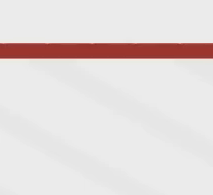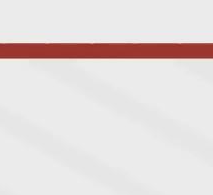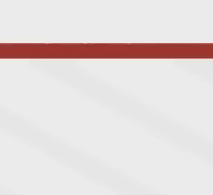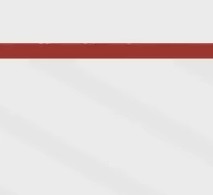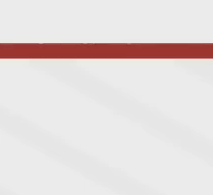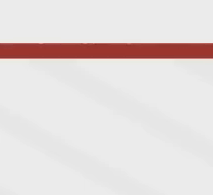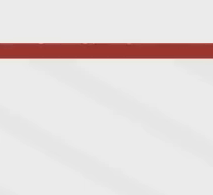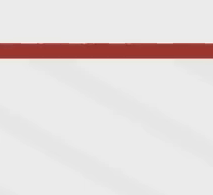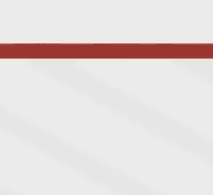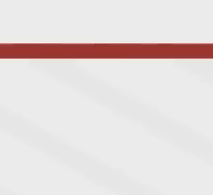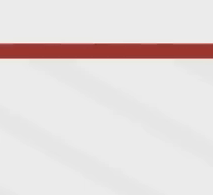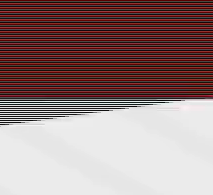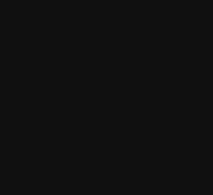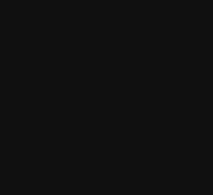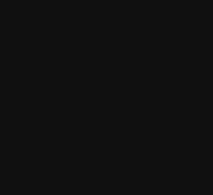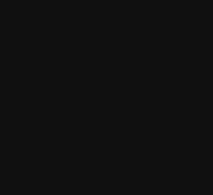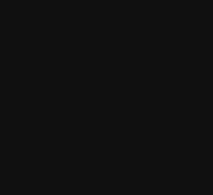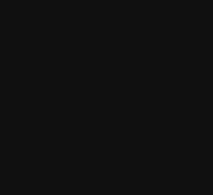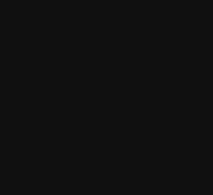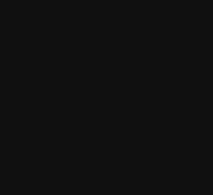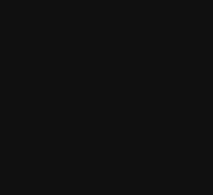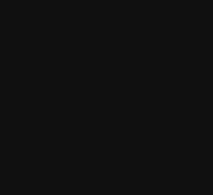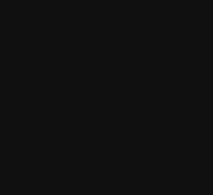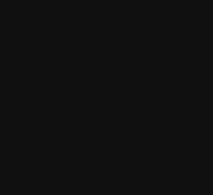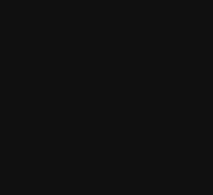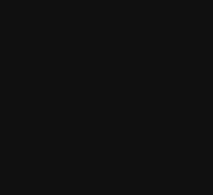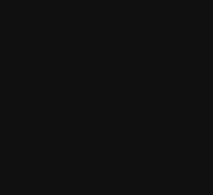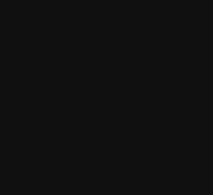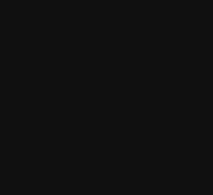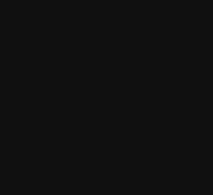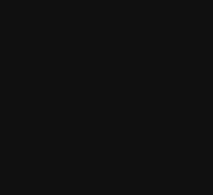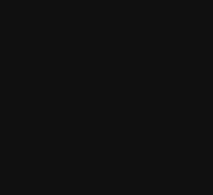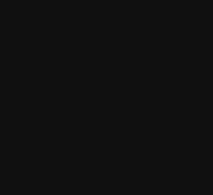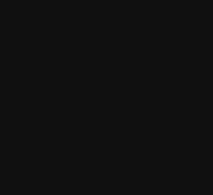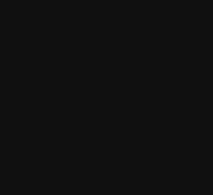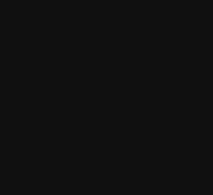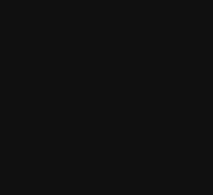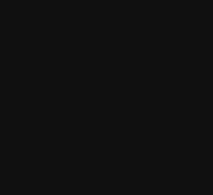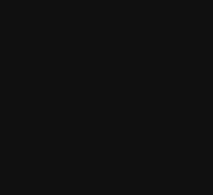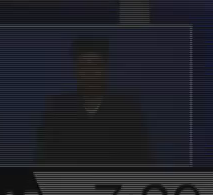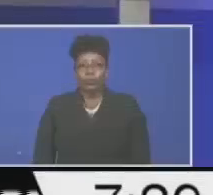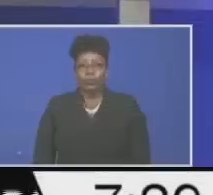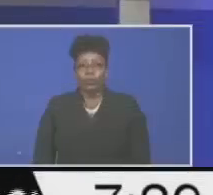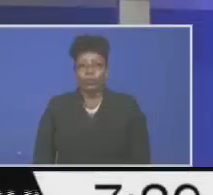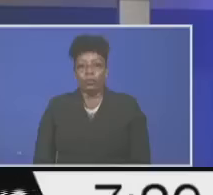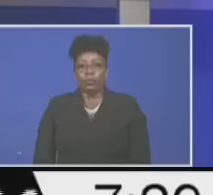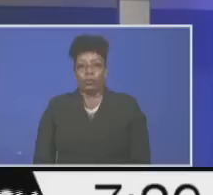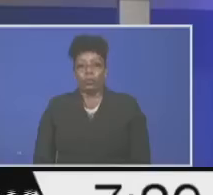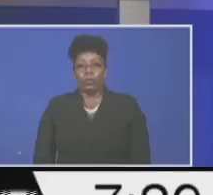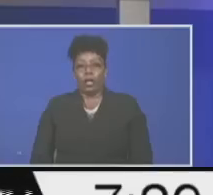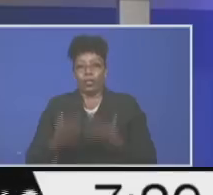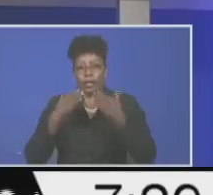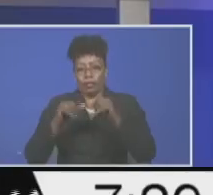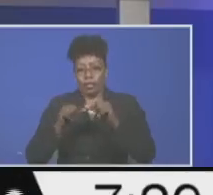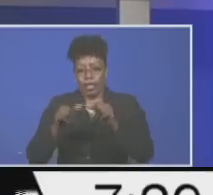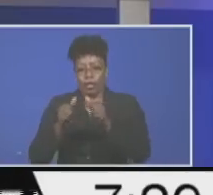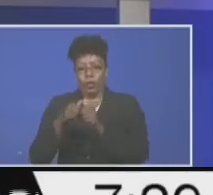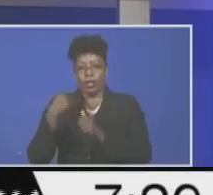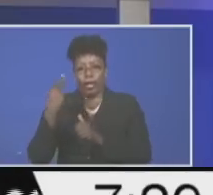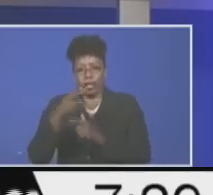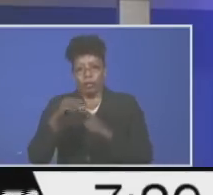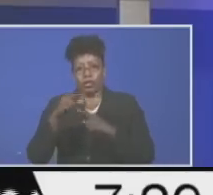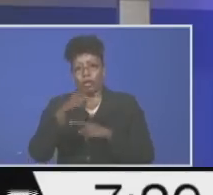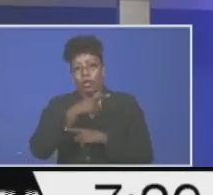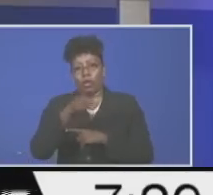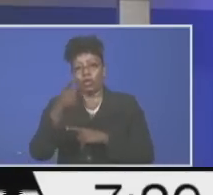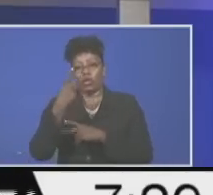many of the same benefits and features. Contact us for more information on pensions. Thanks so much for staying with us, especially those